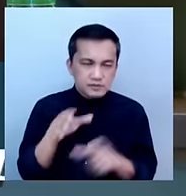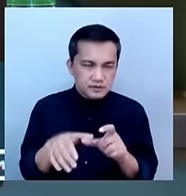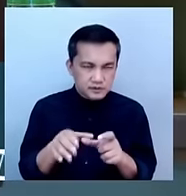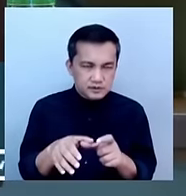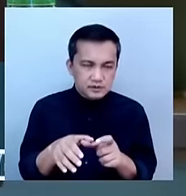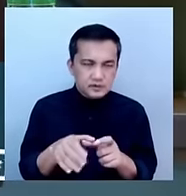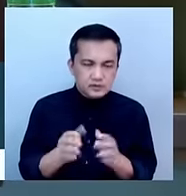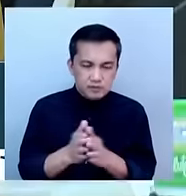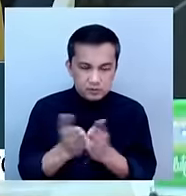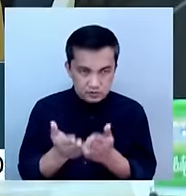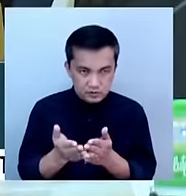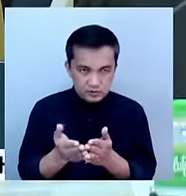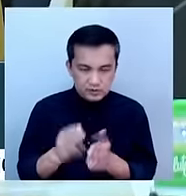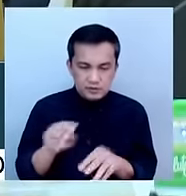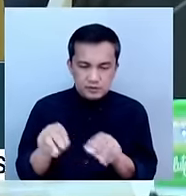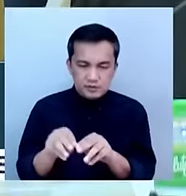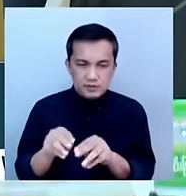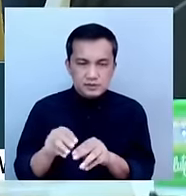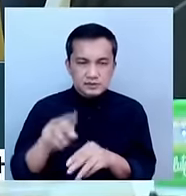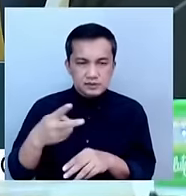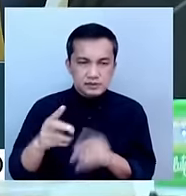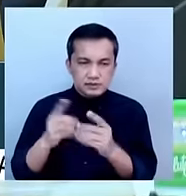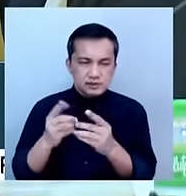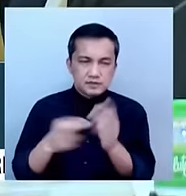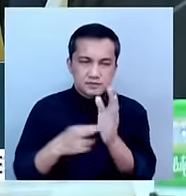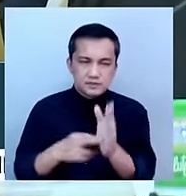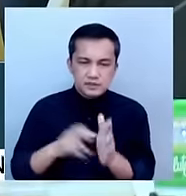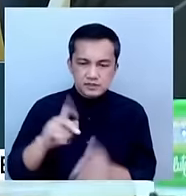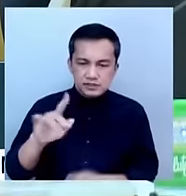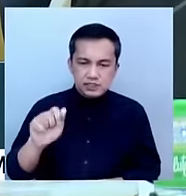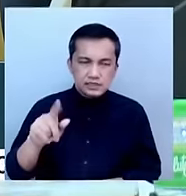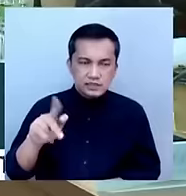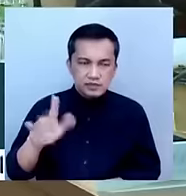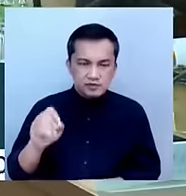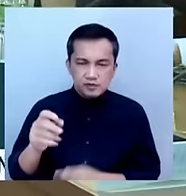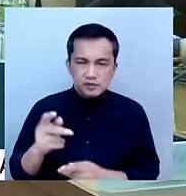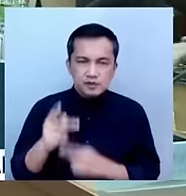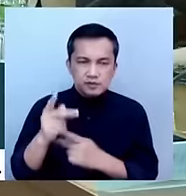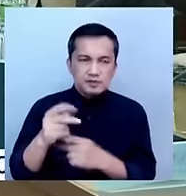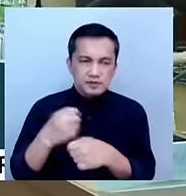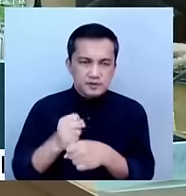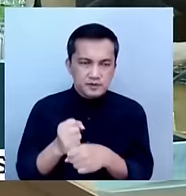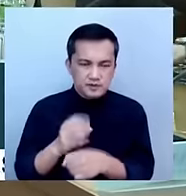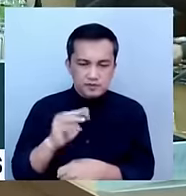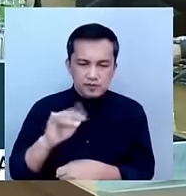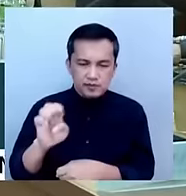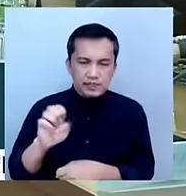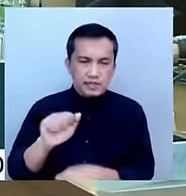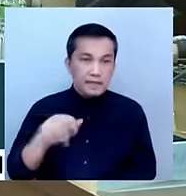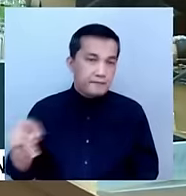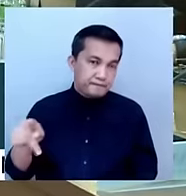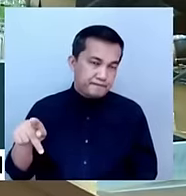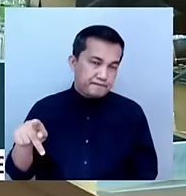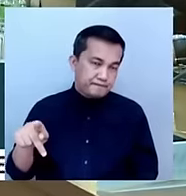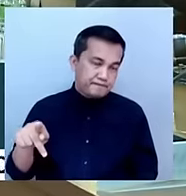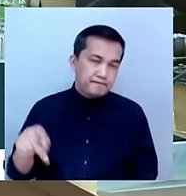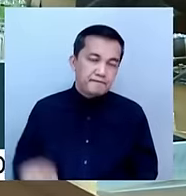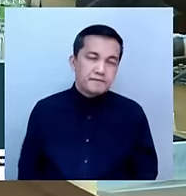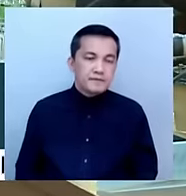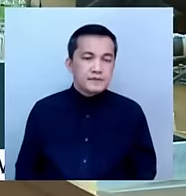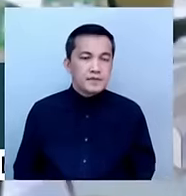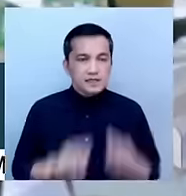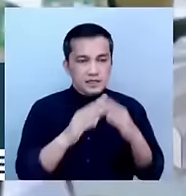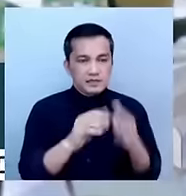booklet, Marikina 2nd District Representative Stella Kimbo proposed the creation of a mobile application. But for House Deputy